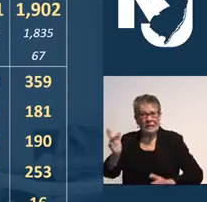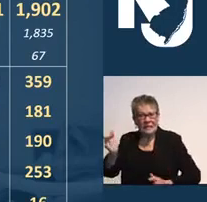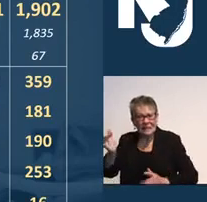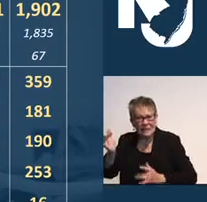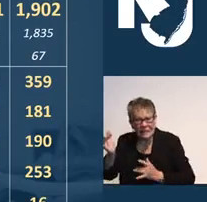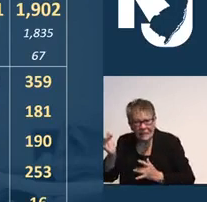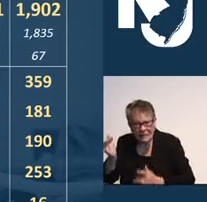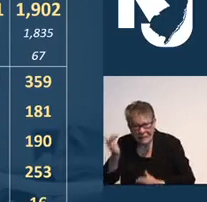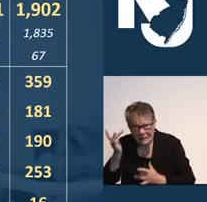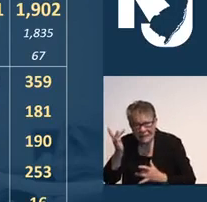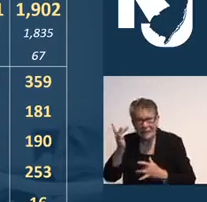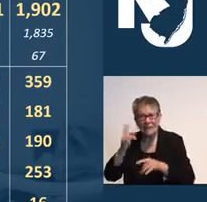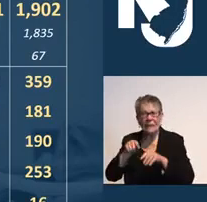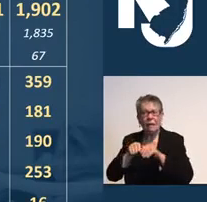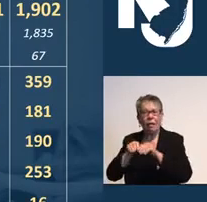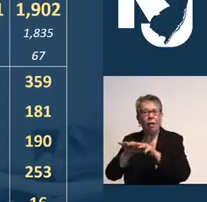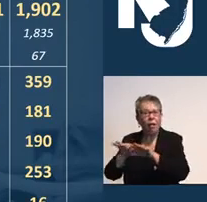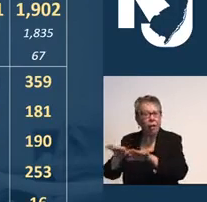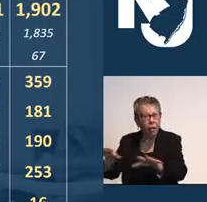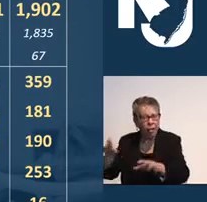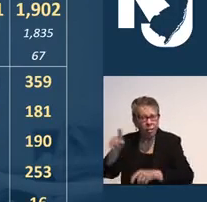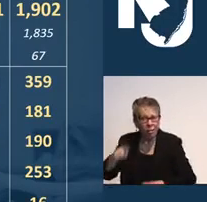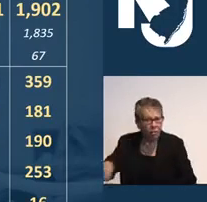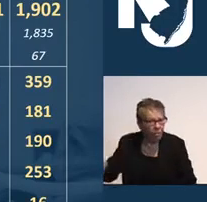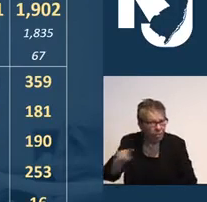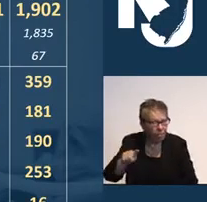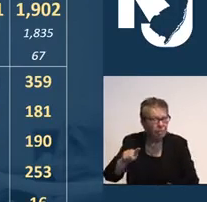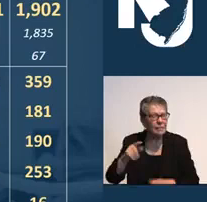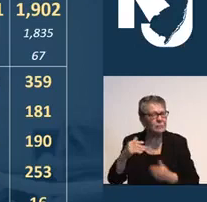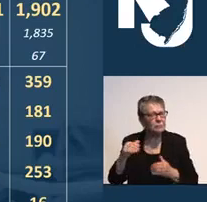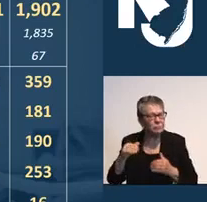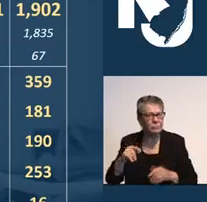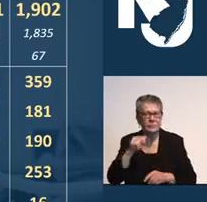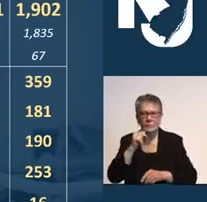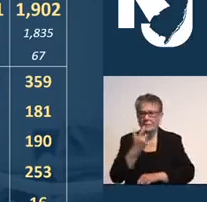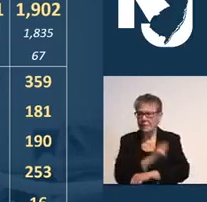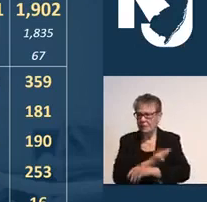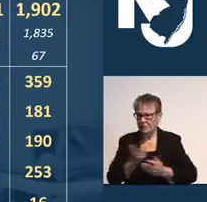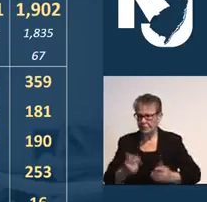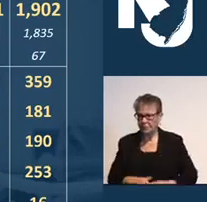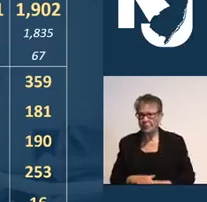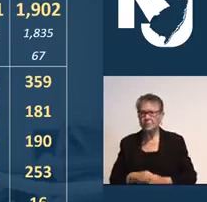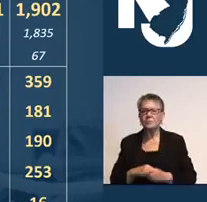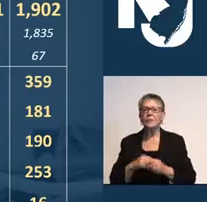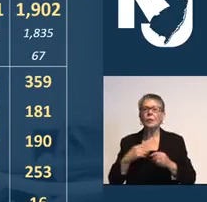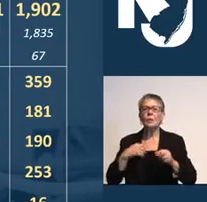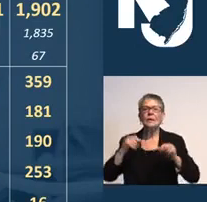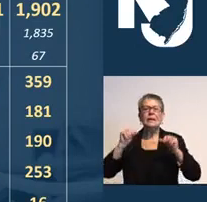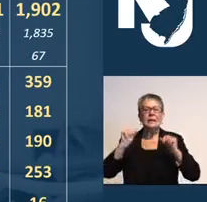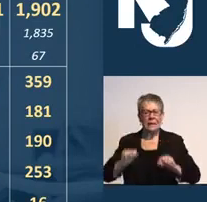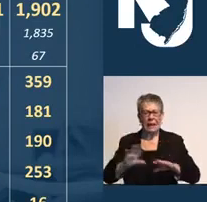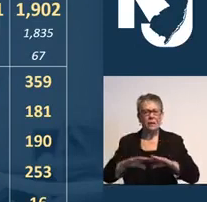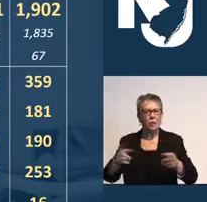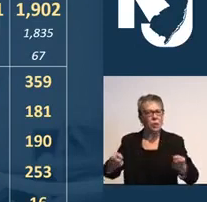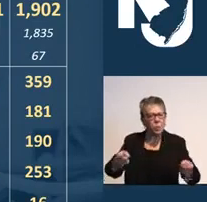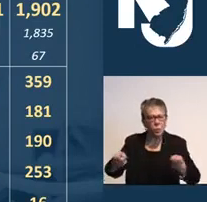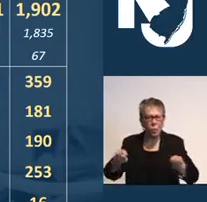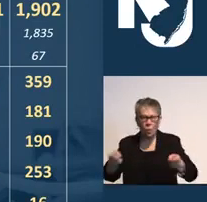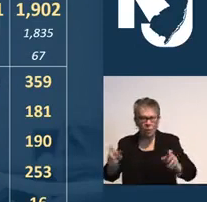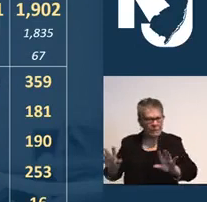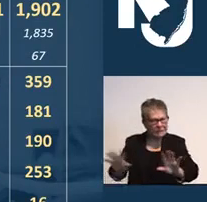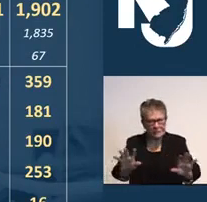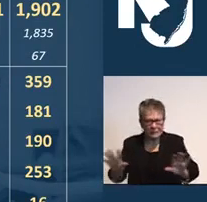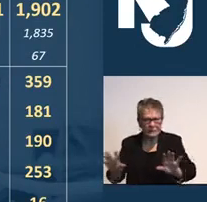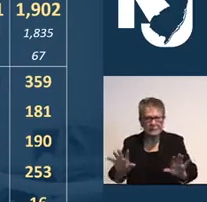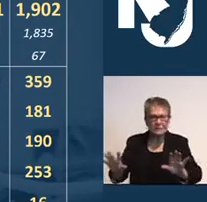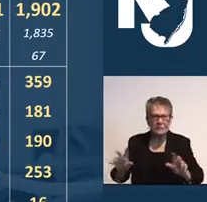worst, and Pat right alongside them, to make sure we are in the best situation if and when we do see a